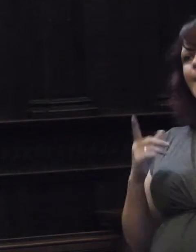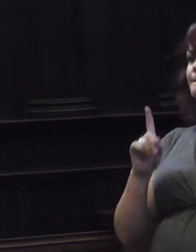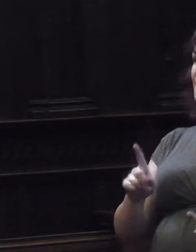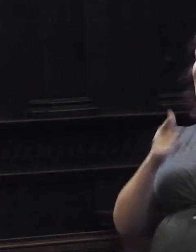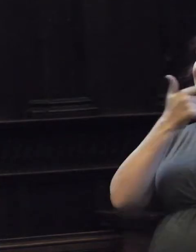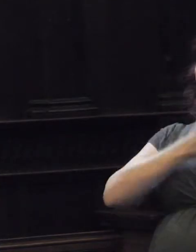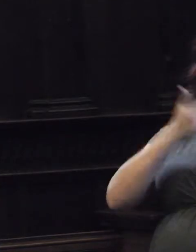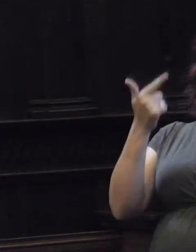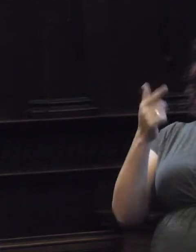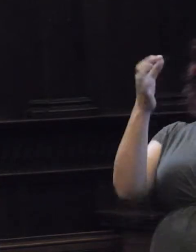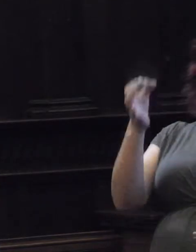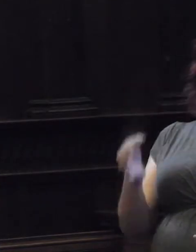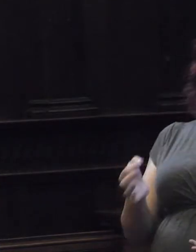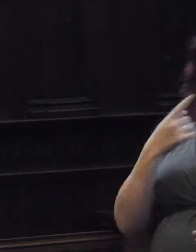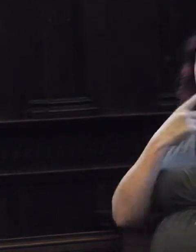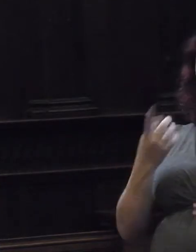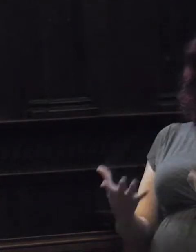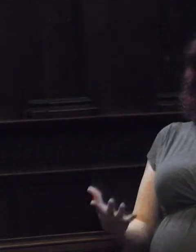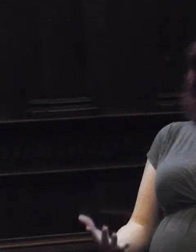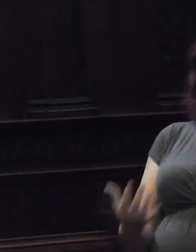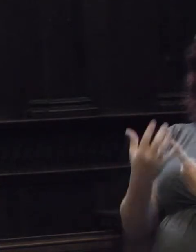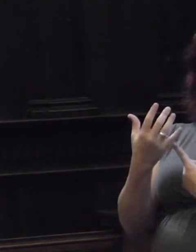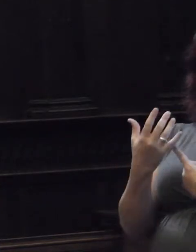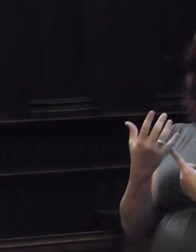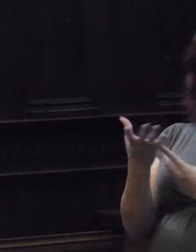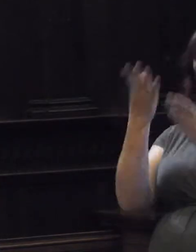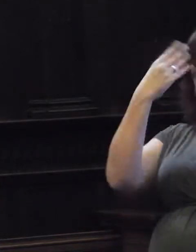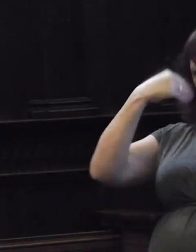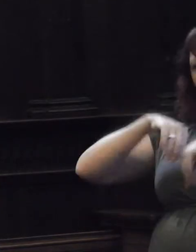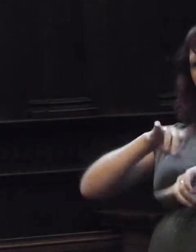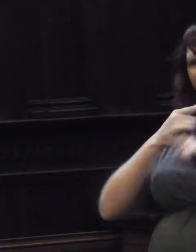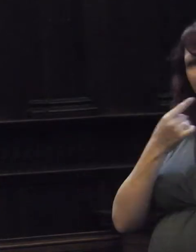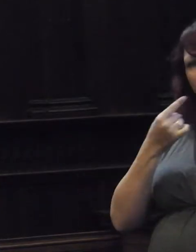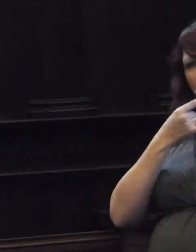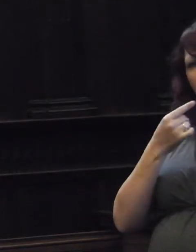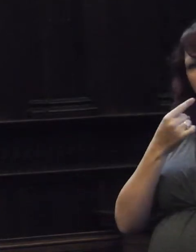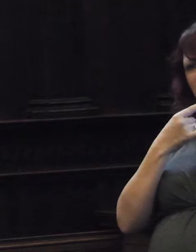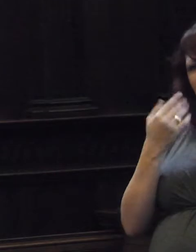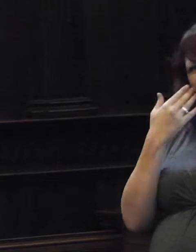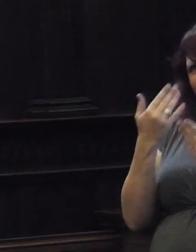77% said they gained information they didn't really already know.